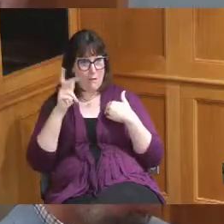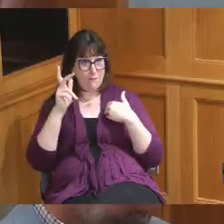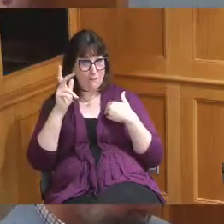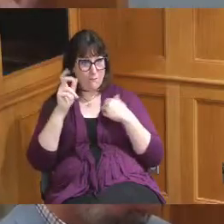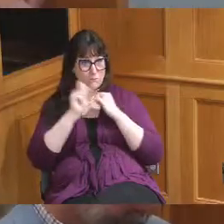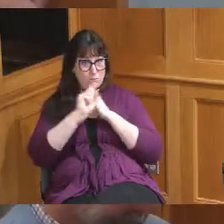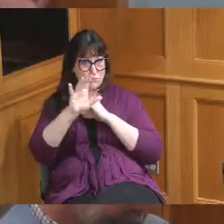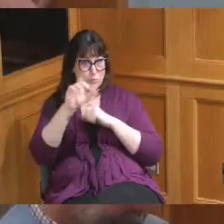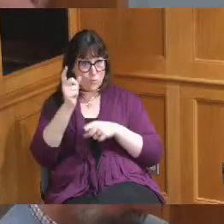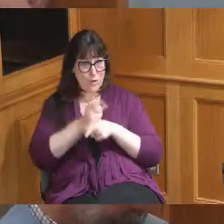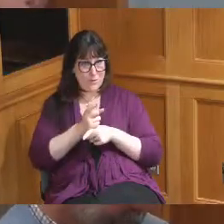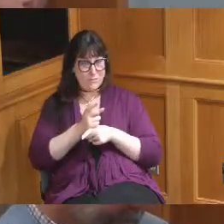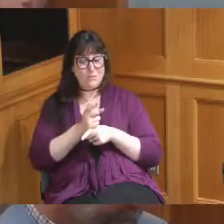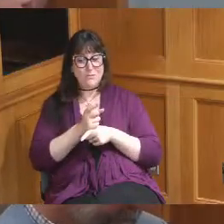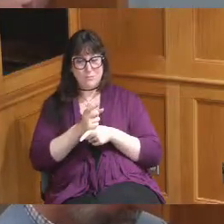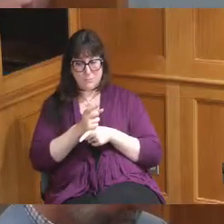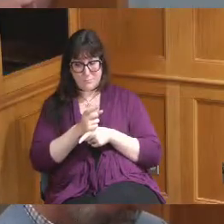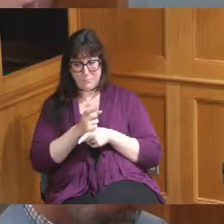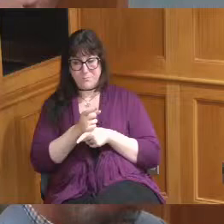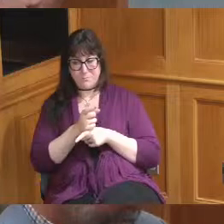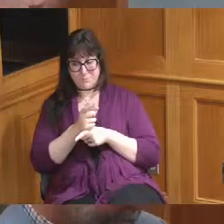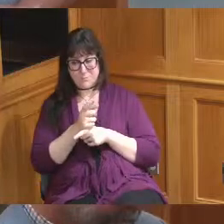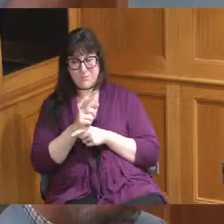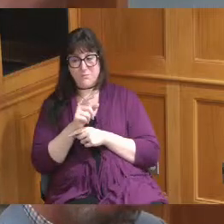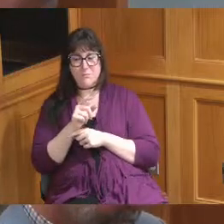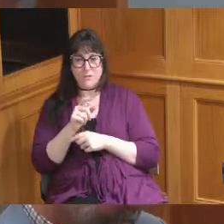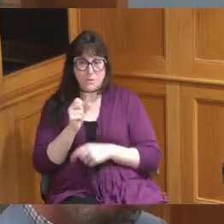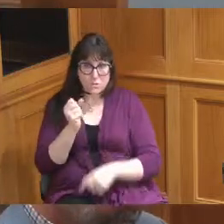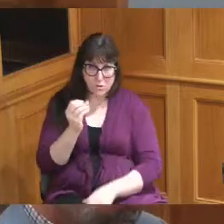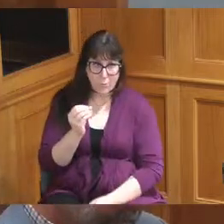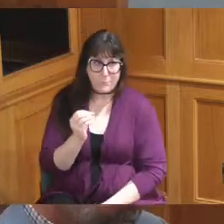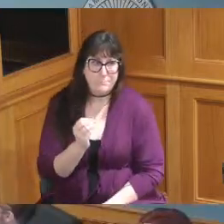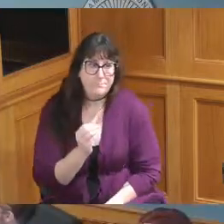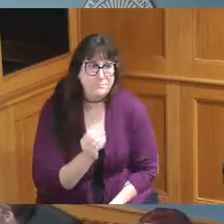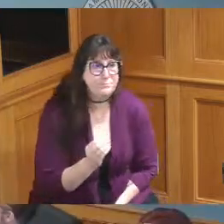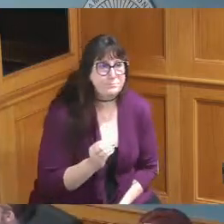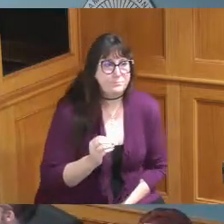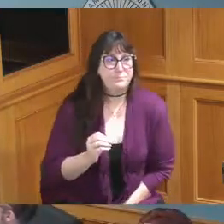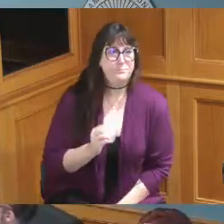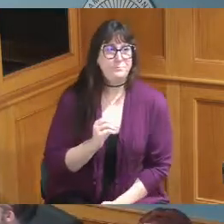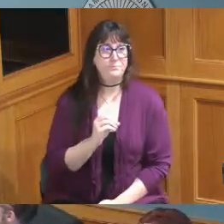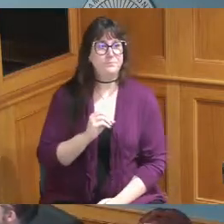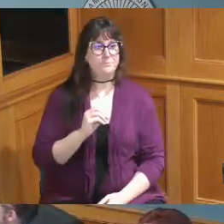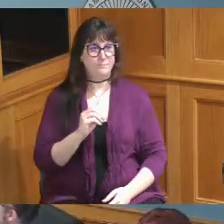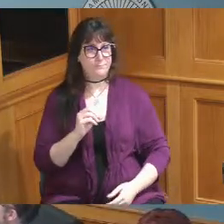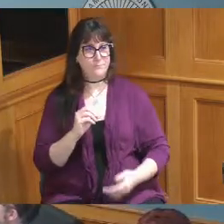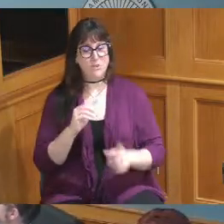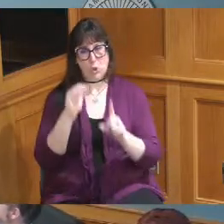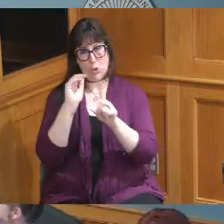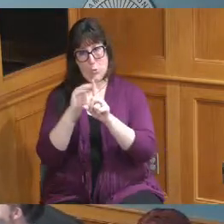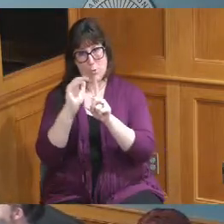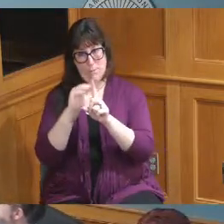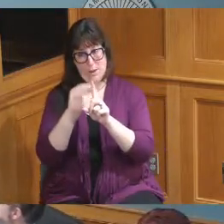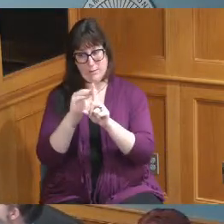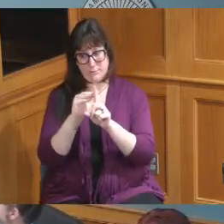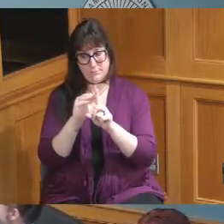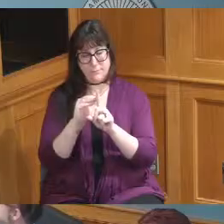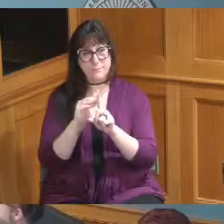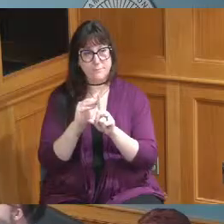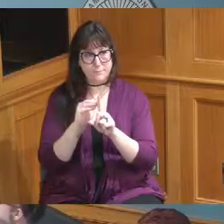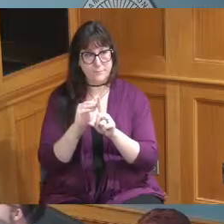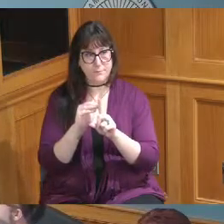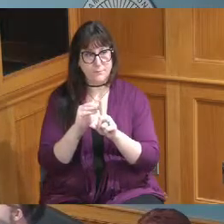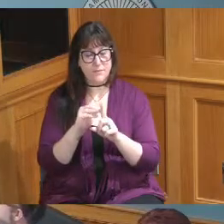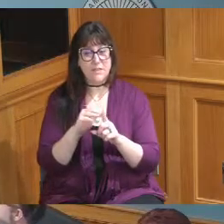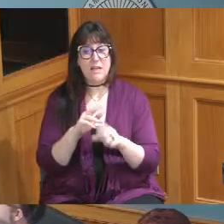of the terms that we've been able to negotiate. Just as a reminder for people, the original